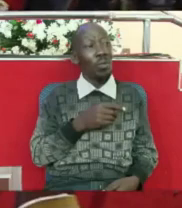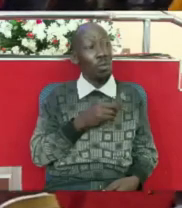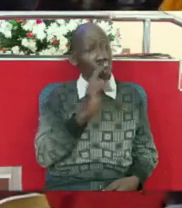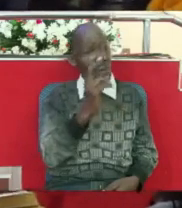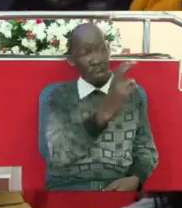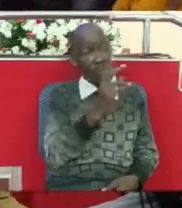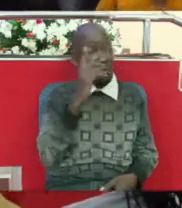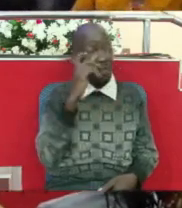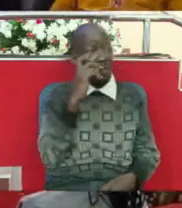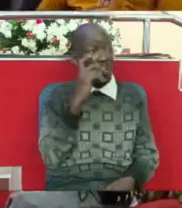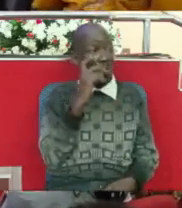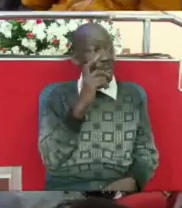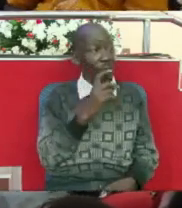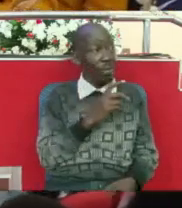Unaiona?